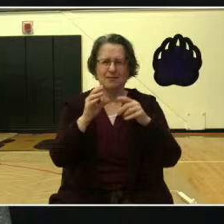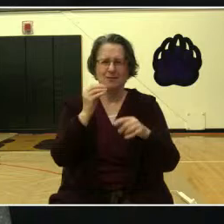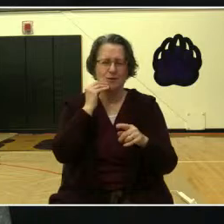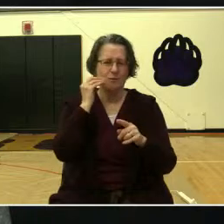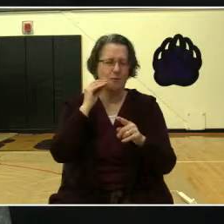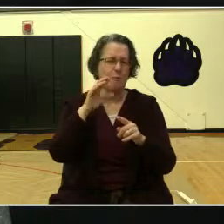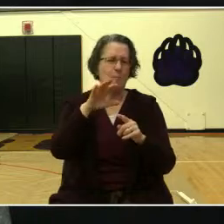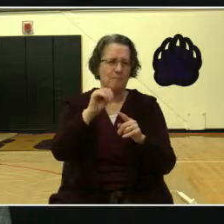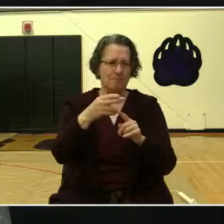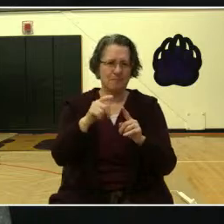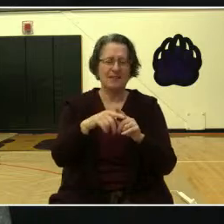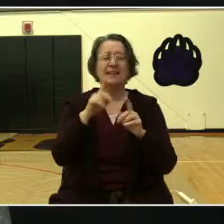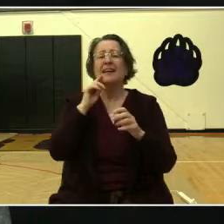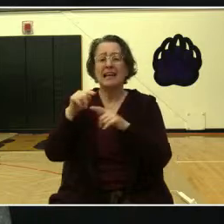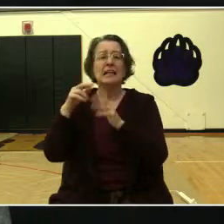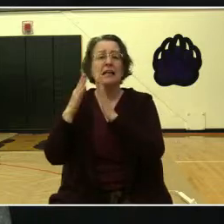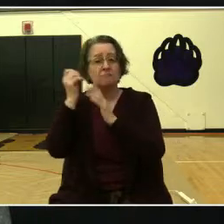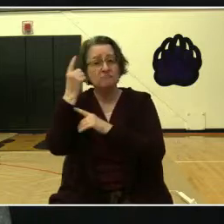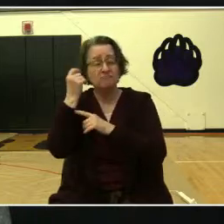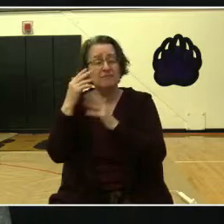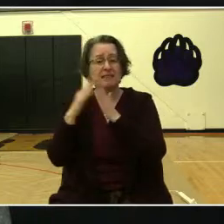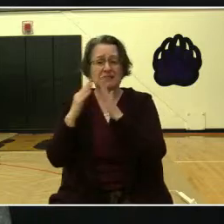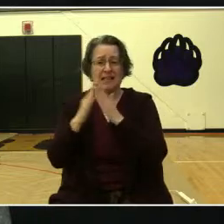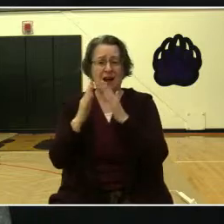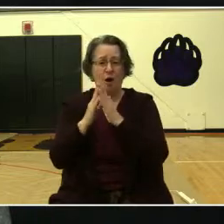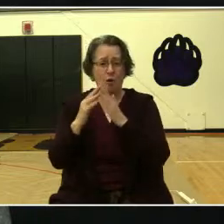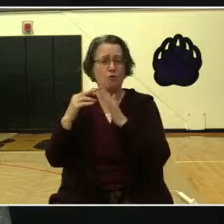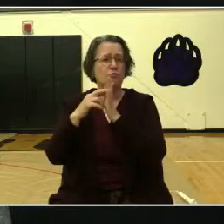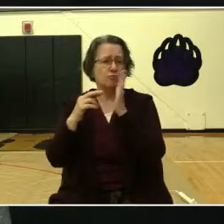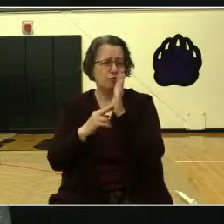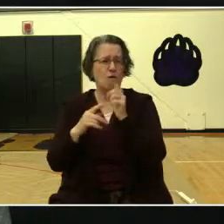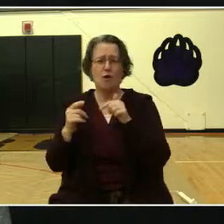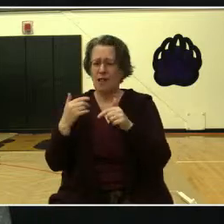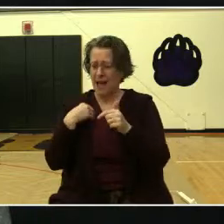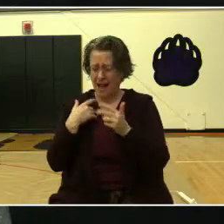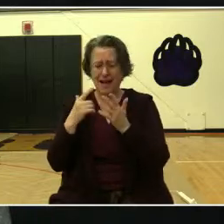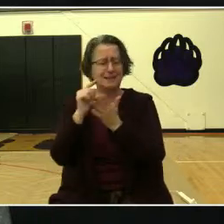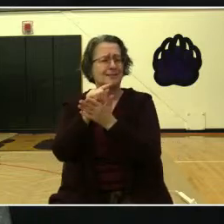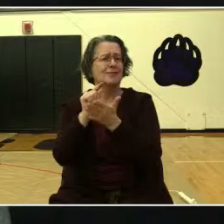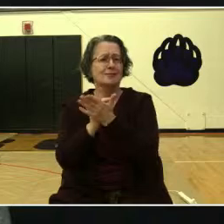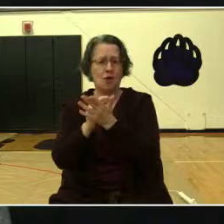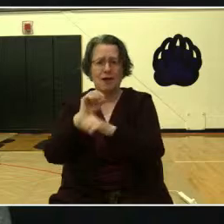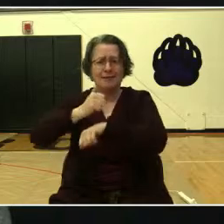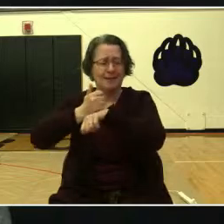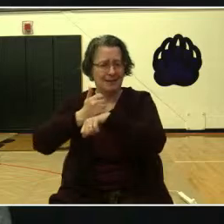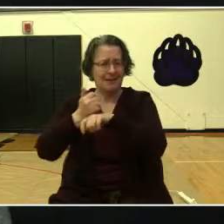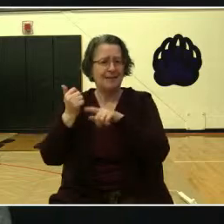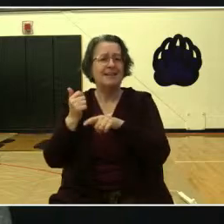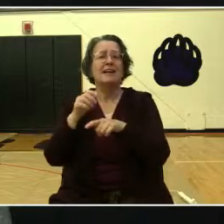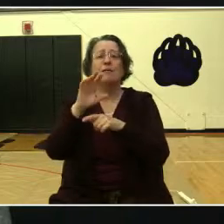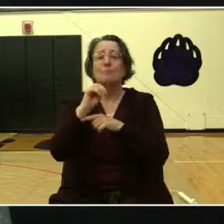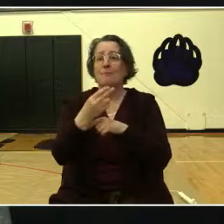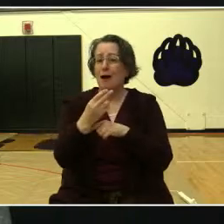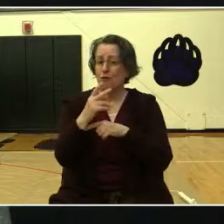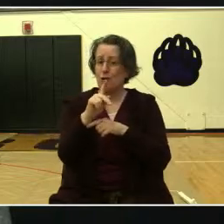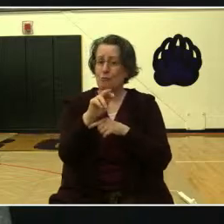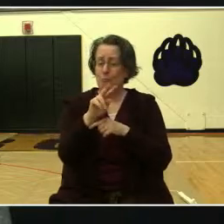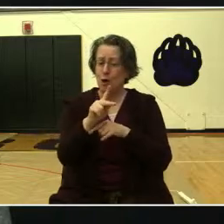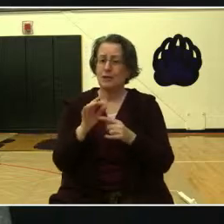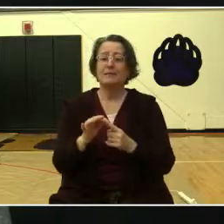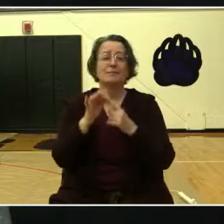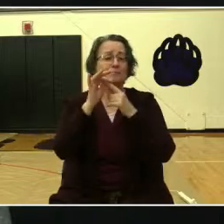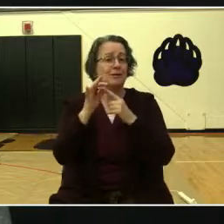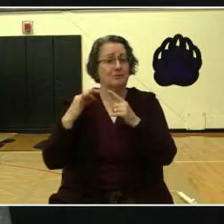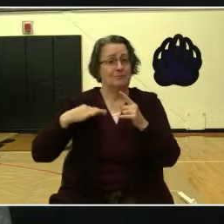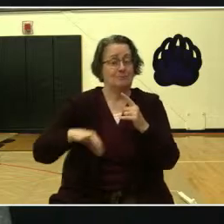delineated in the town ordinance entitled Municipal act to establish and regulate the Mountain Home Park special benefit assessment